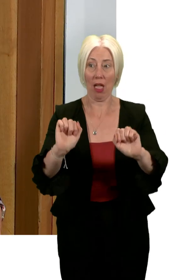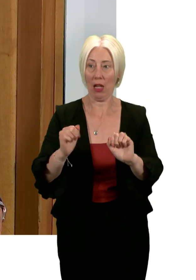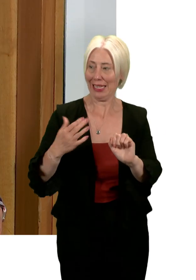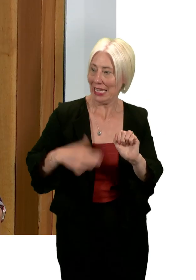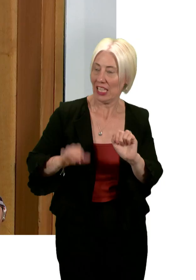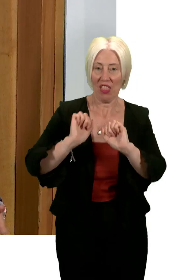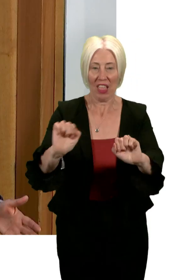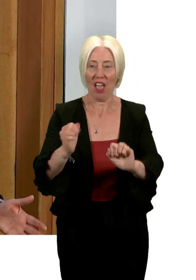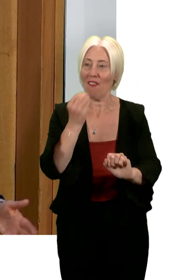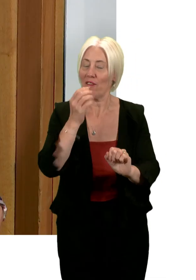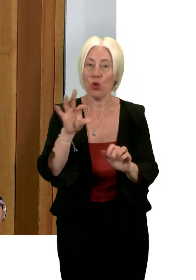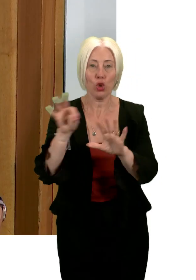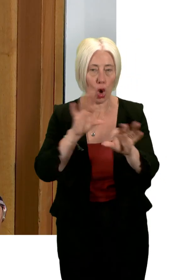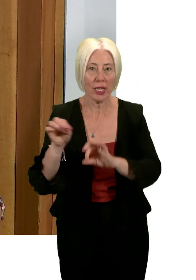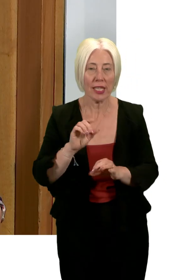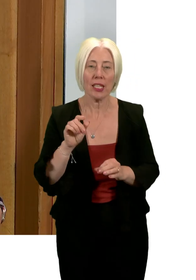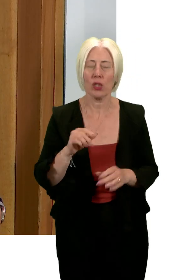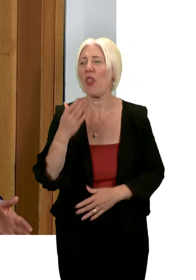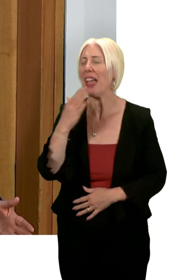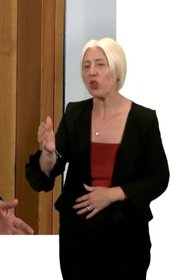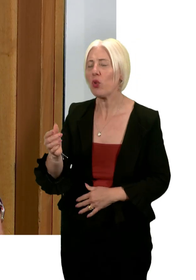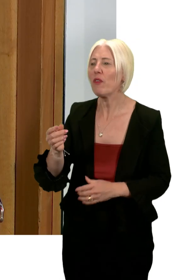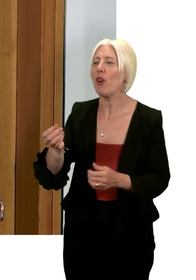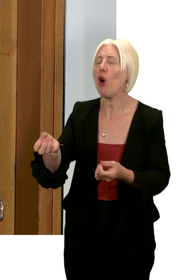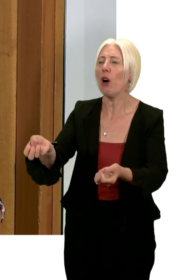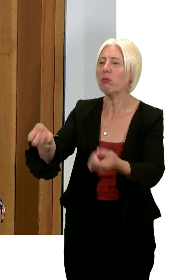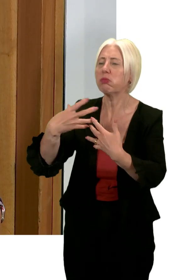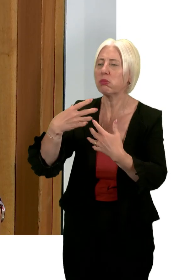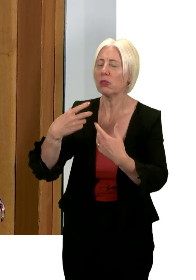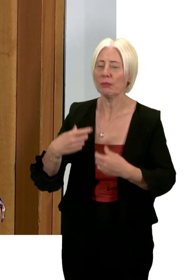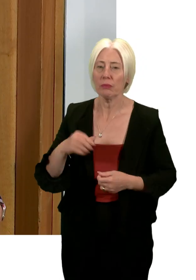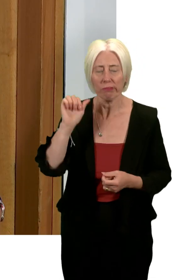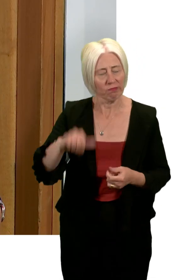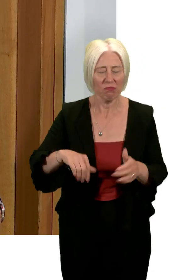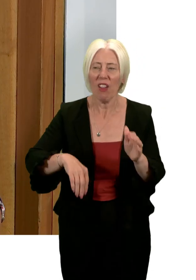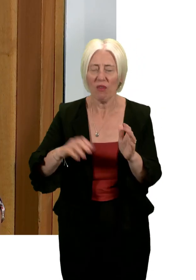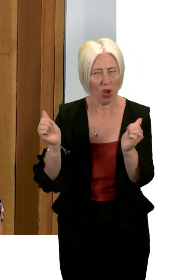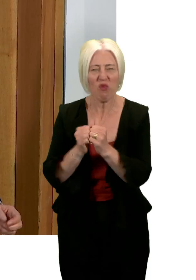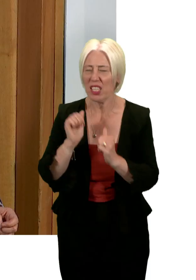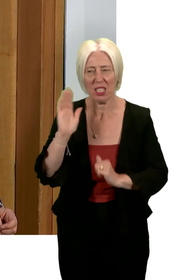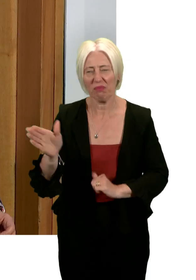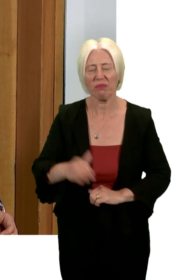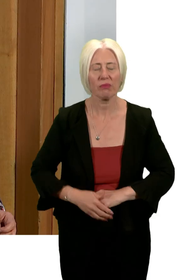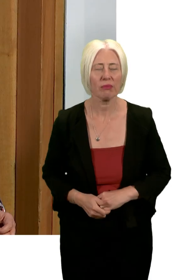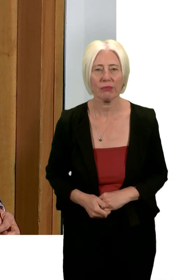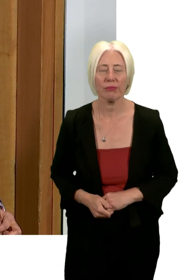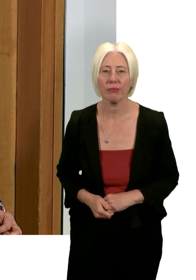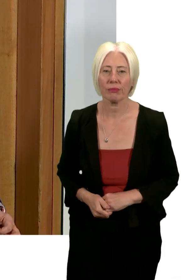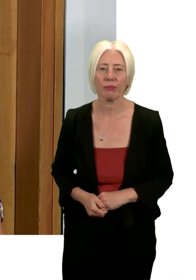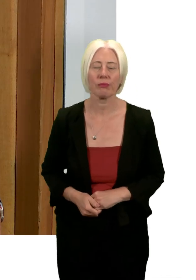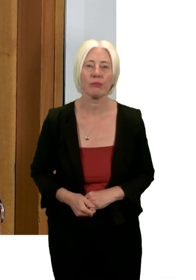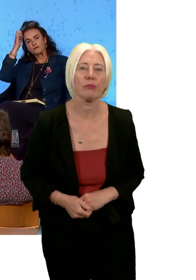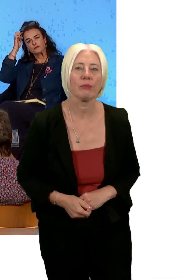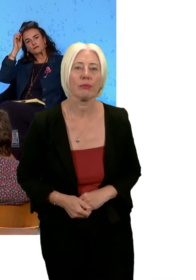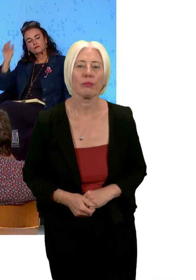So, yeah, I thank you for making that statement, and I fully, agree with you. Yeah. Okay. We'll come